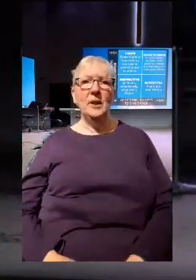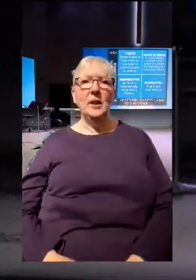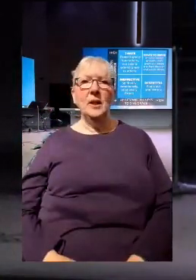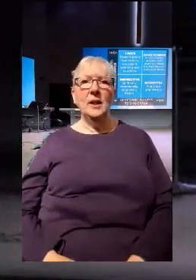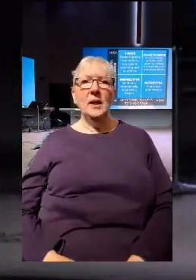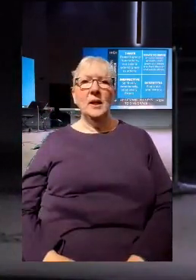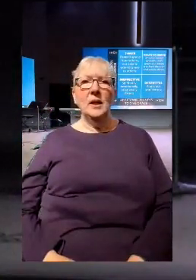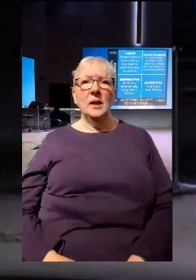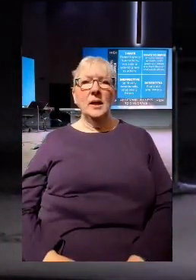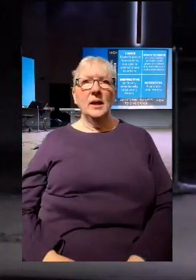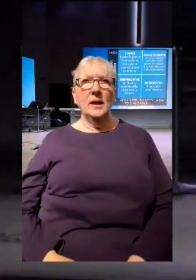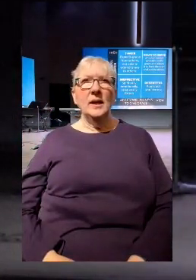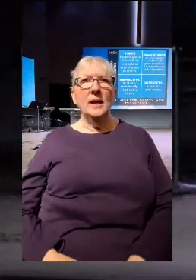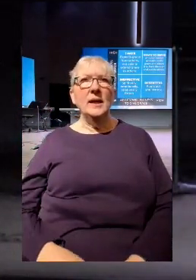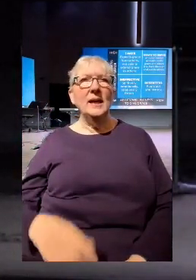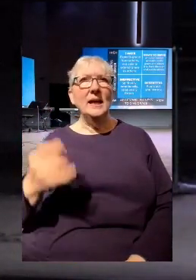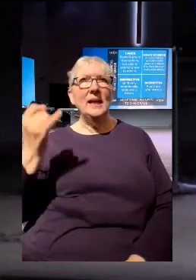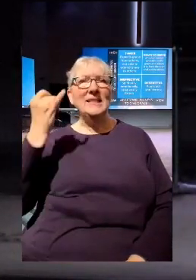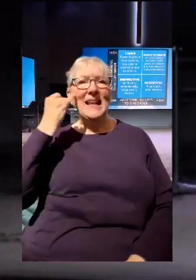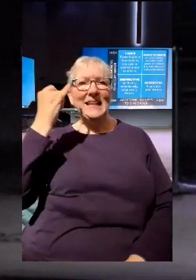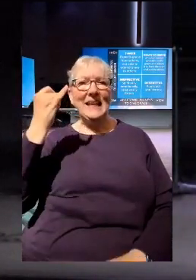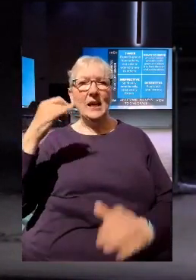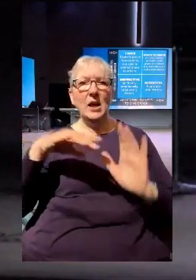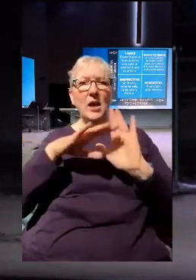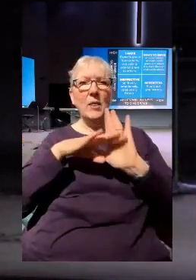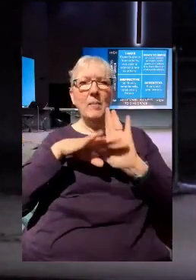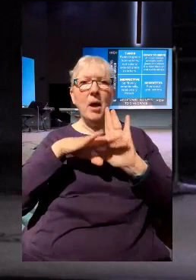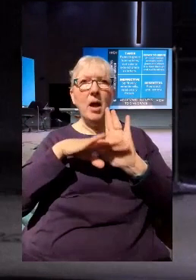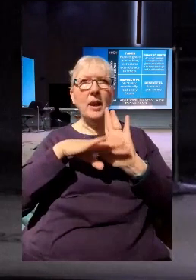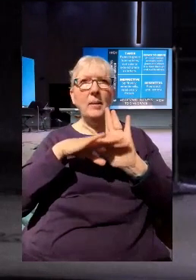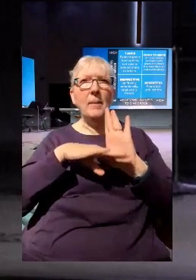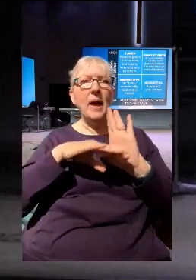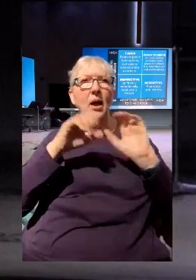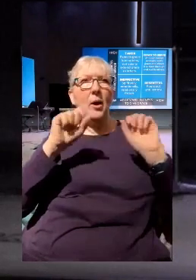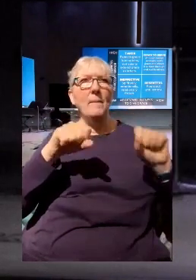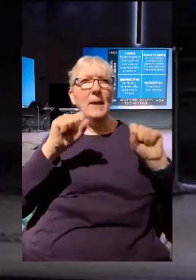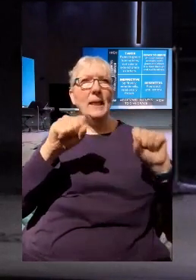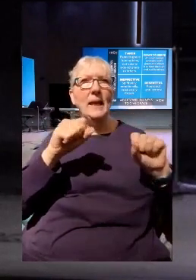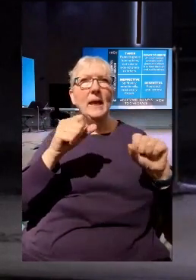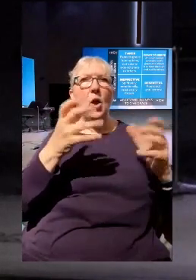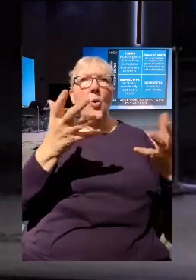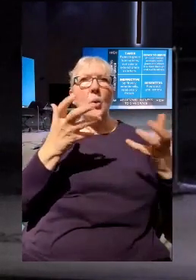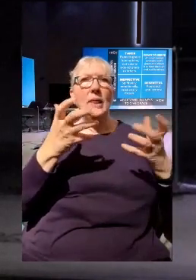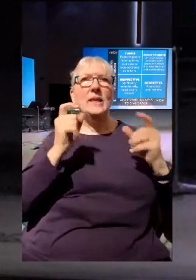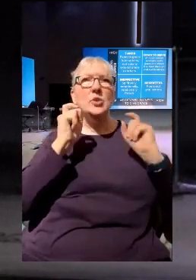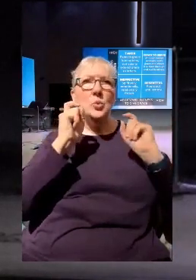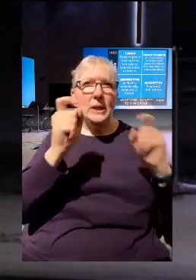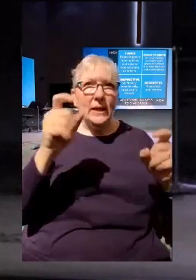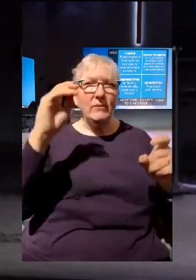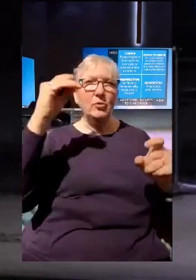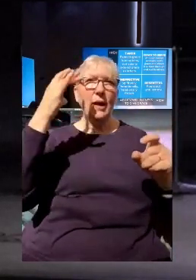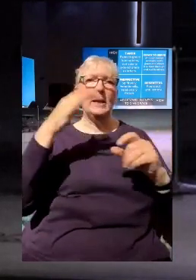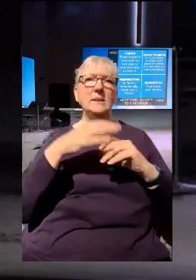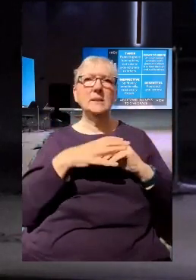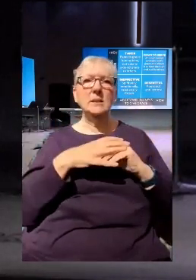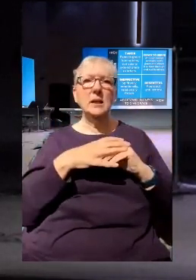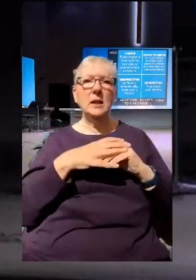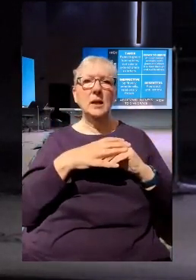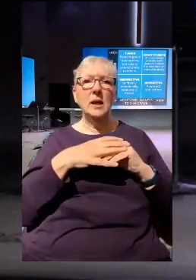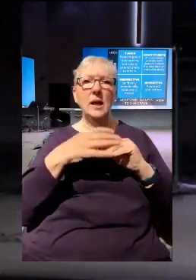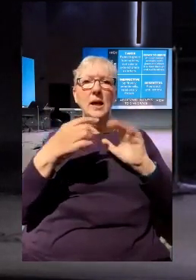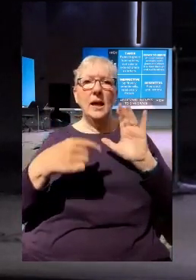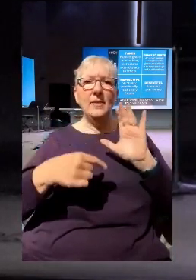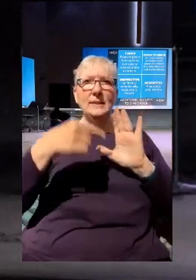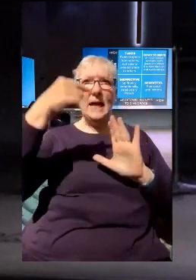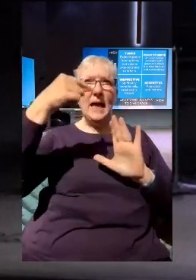It's this idea that on the bottom, our ability or willingness to give grace. And on the going up the